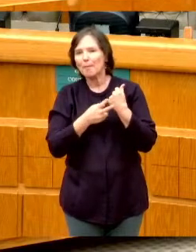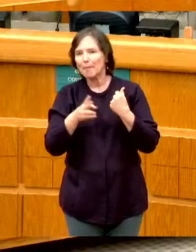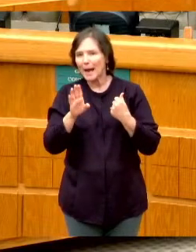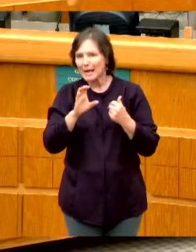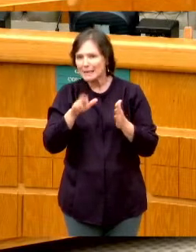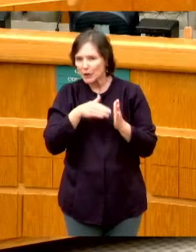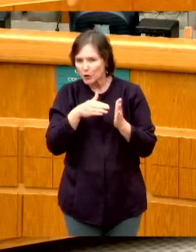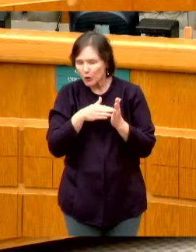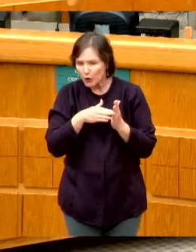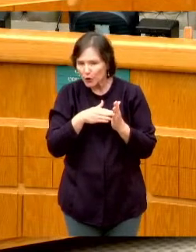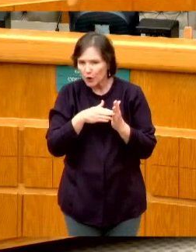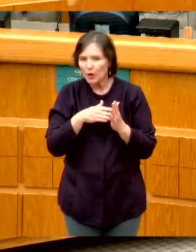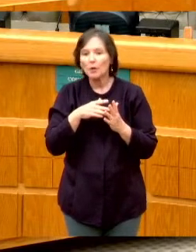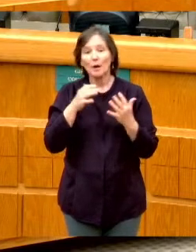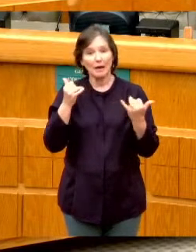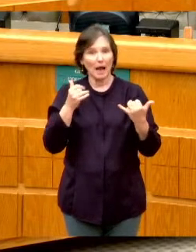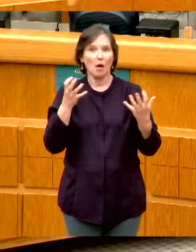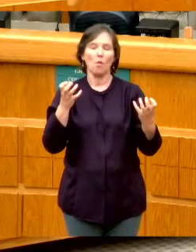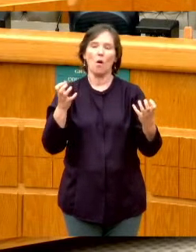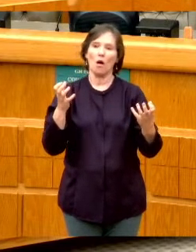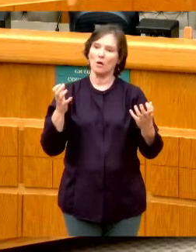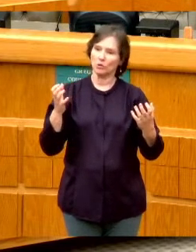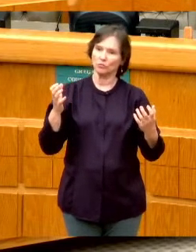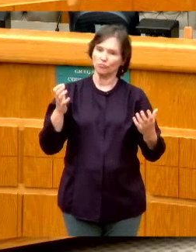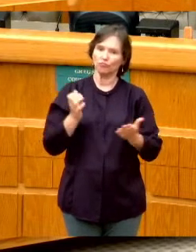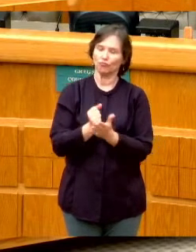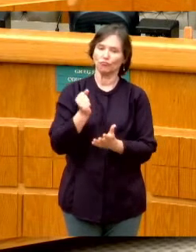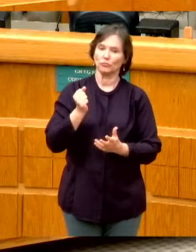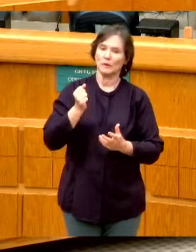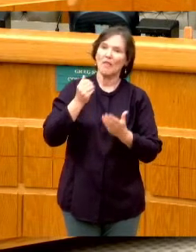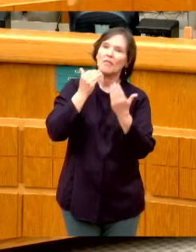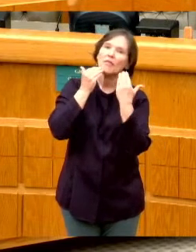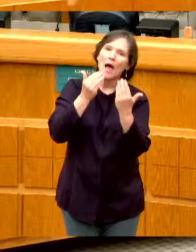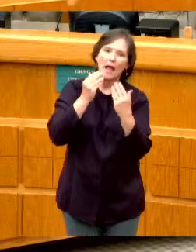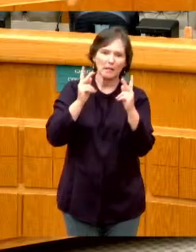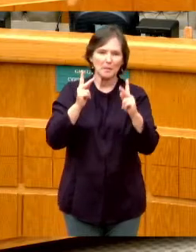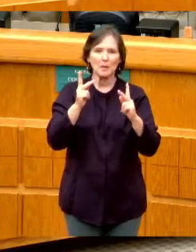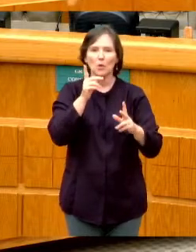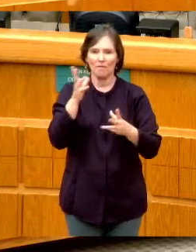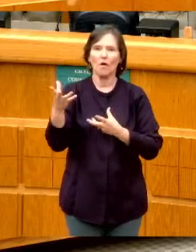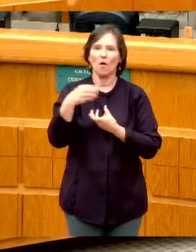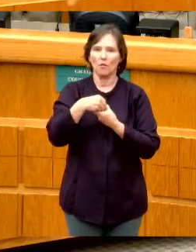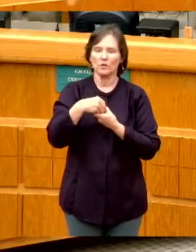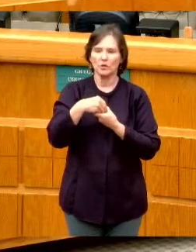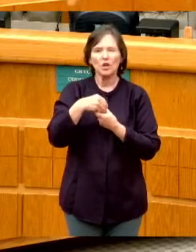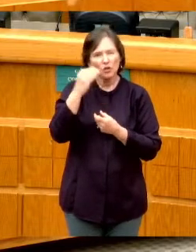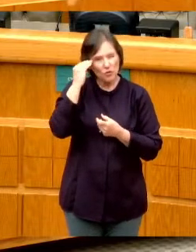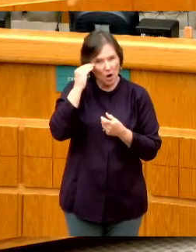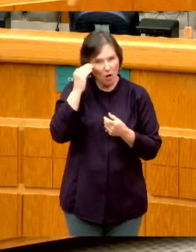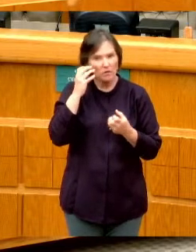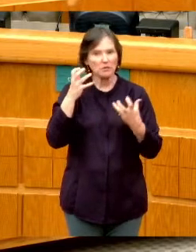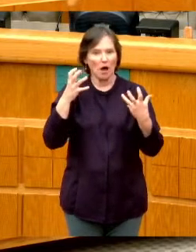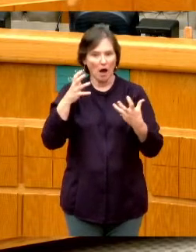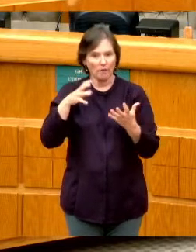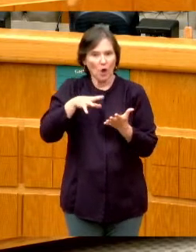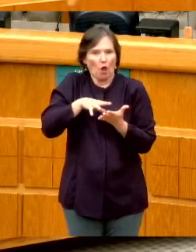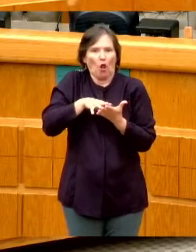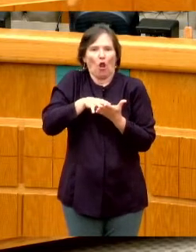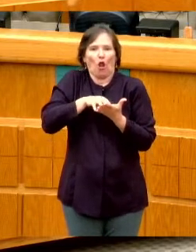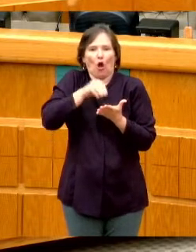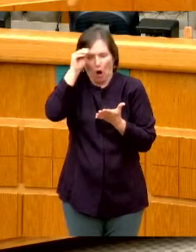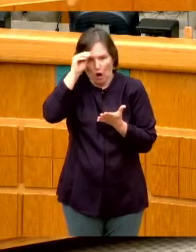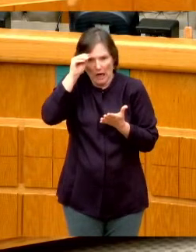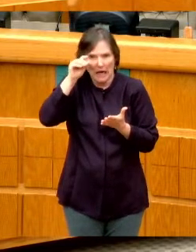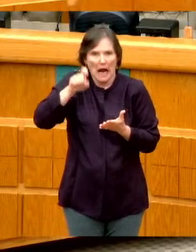to thank those involved, and in part to let you know that there is a lot of learning curves going on. I saw it firsthand yesterday.